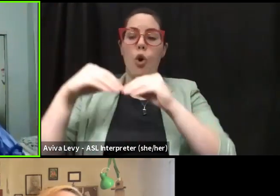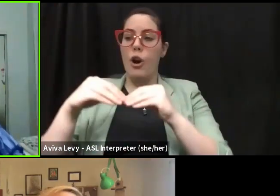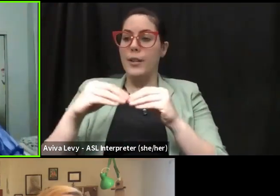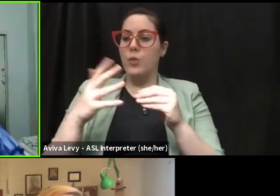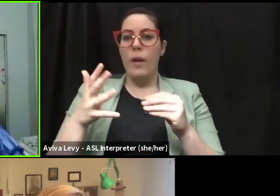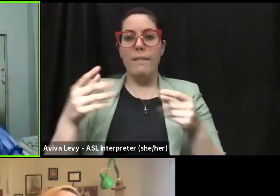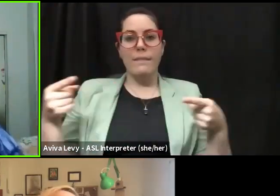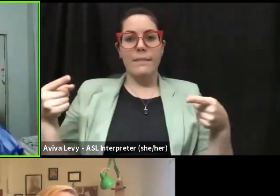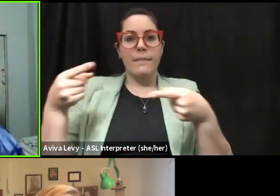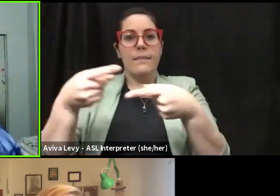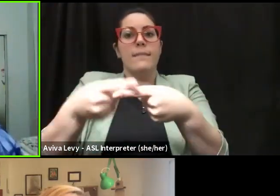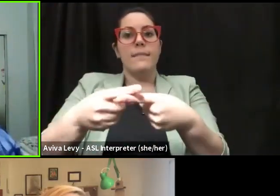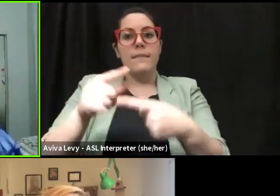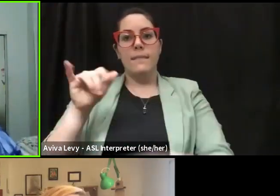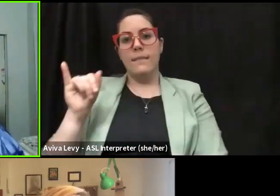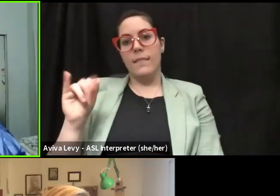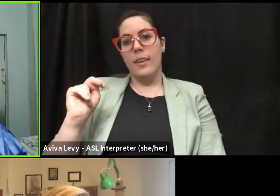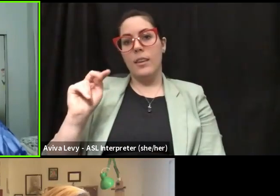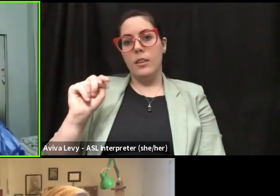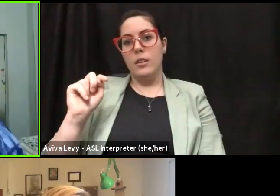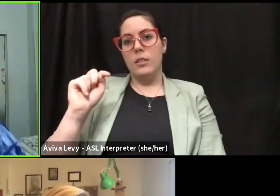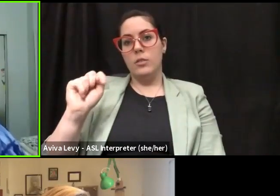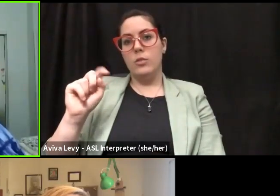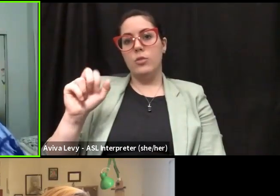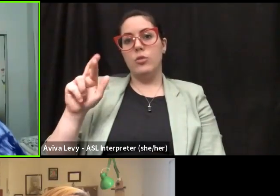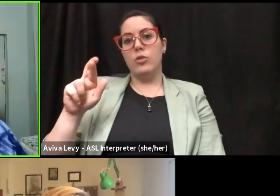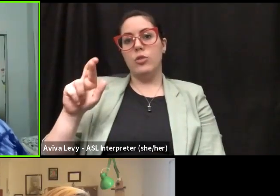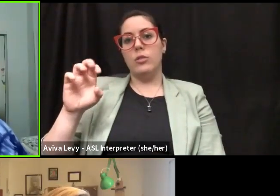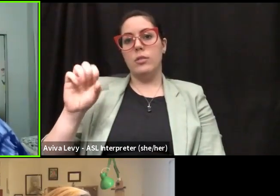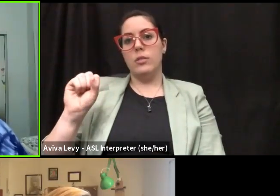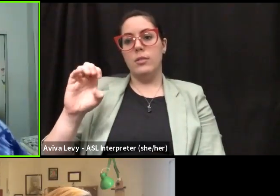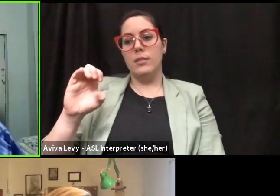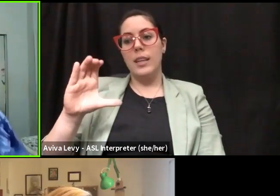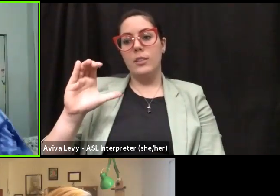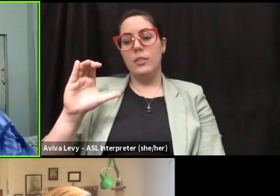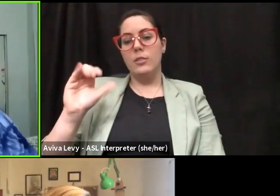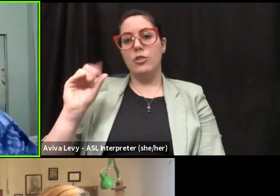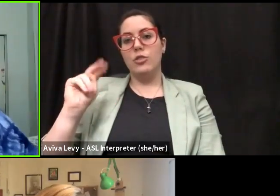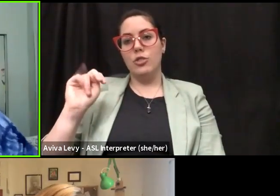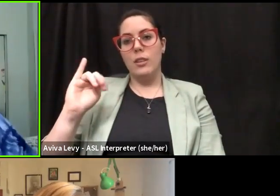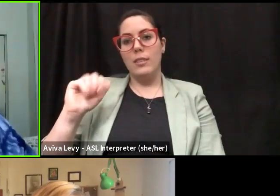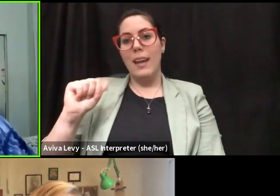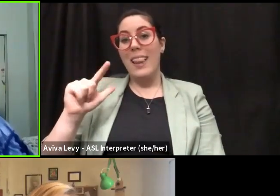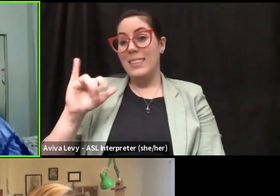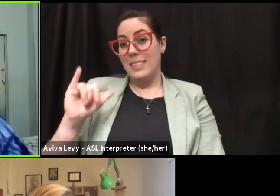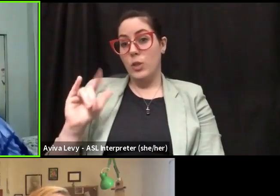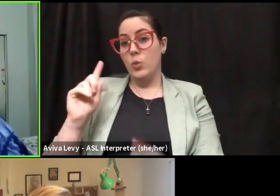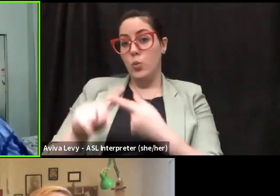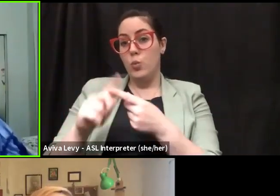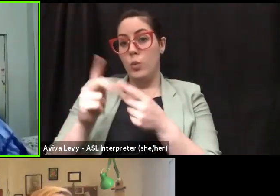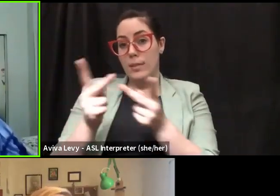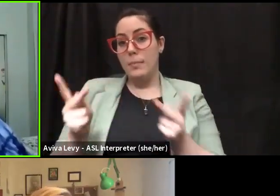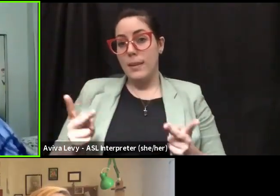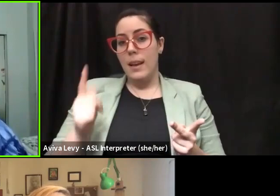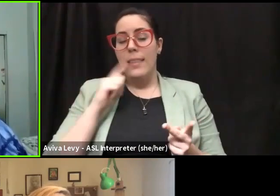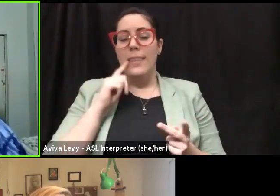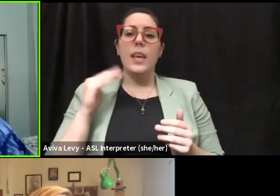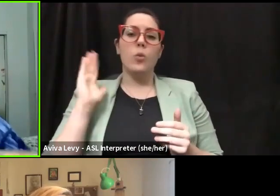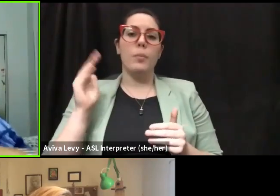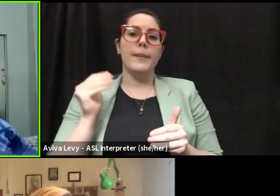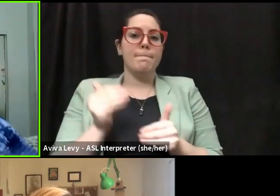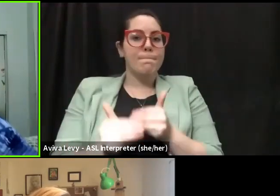our family, into the space. I just think it's just going to be a natural progression, to be fair,